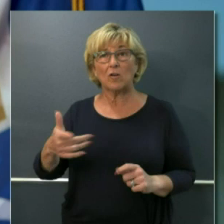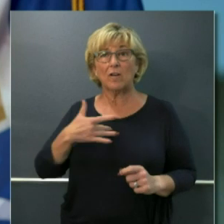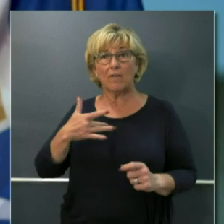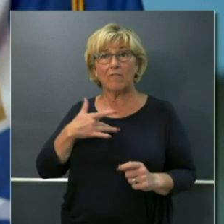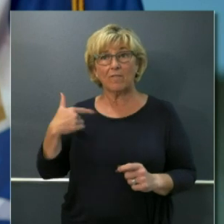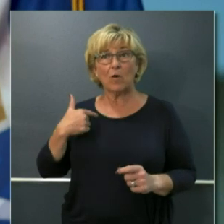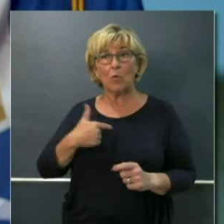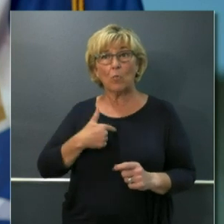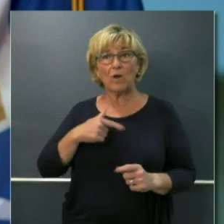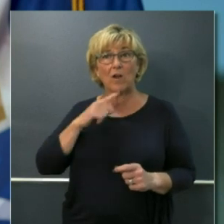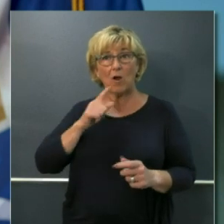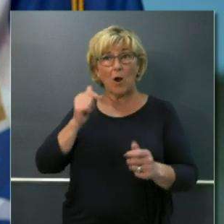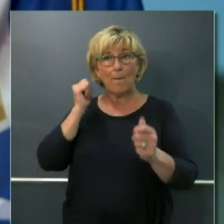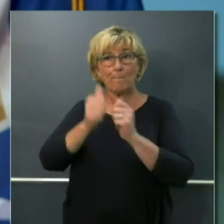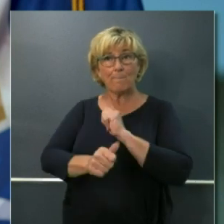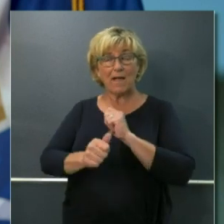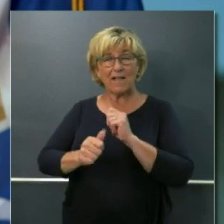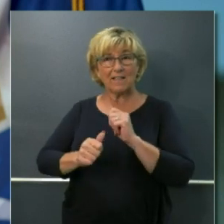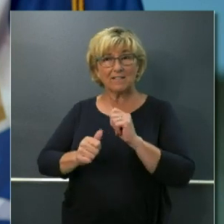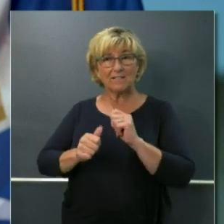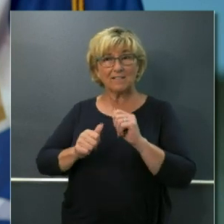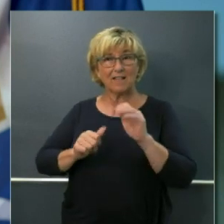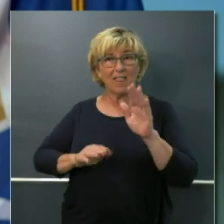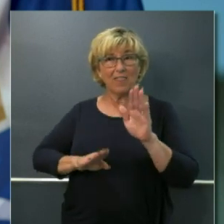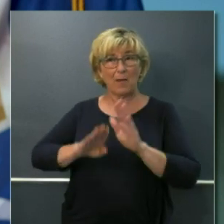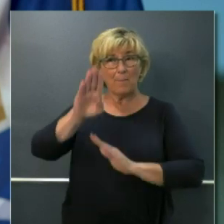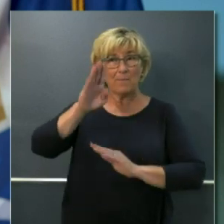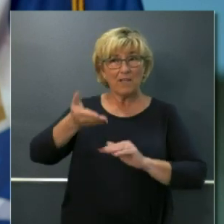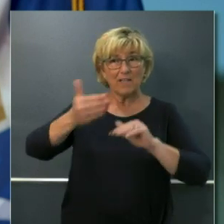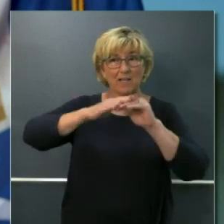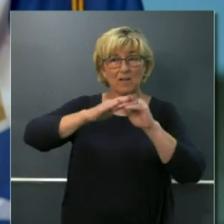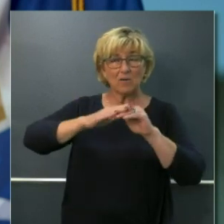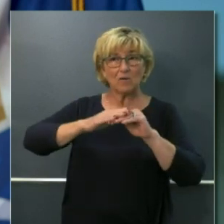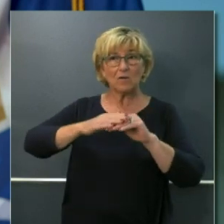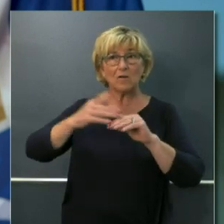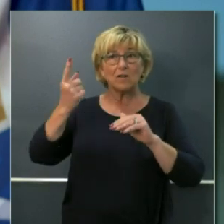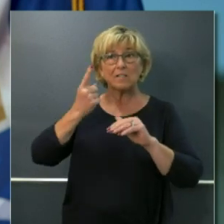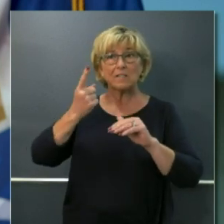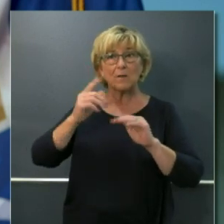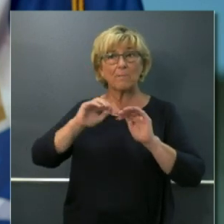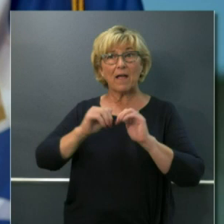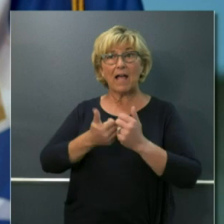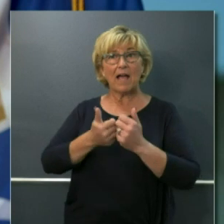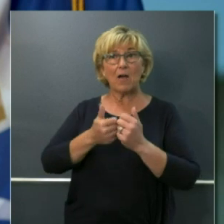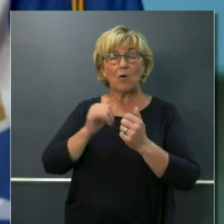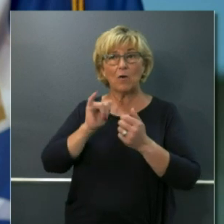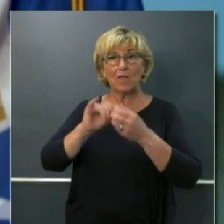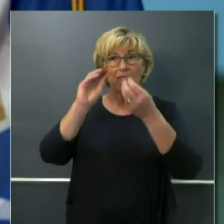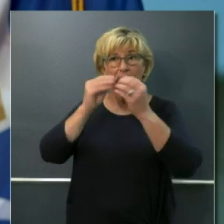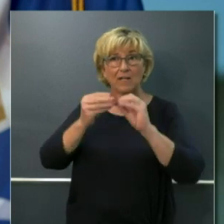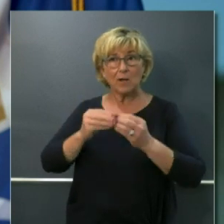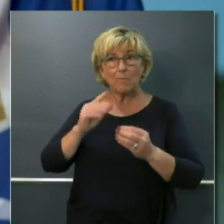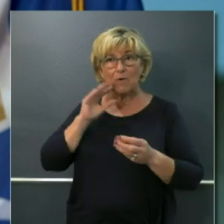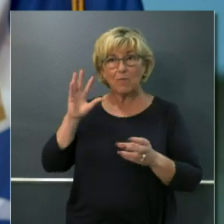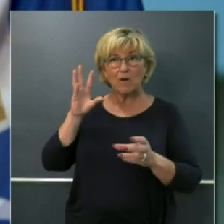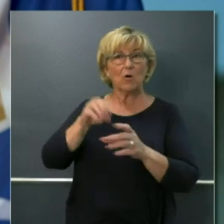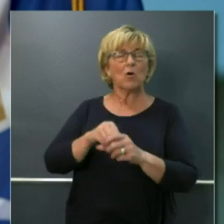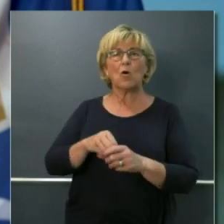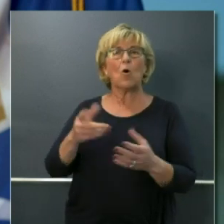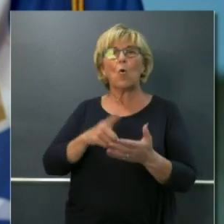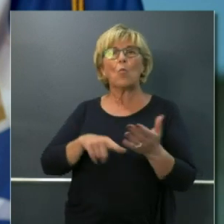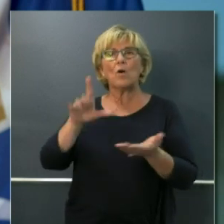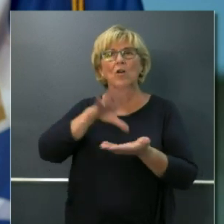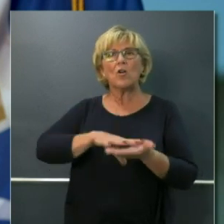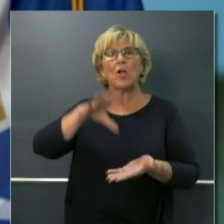we are past the peak? Is the worst behind us? Was there something wrong with the way the data was being fed into that model? And what have